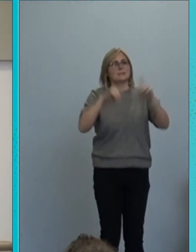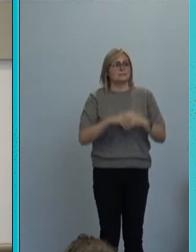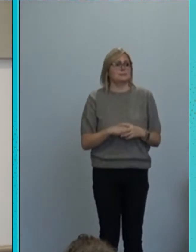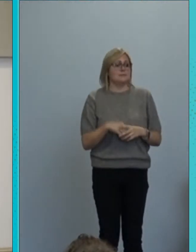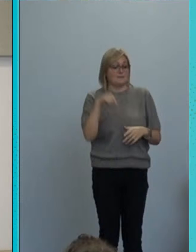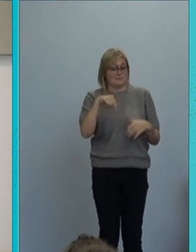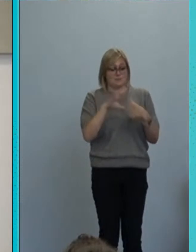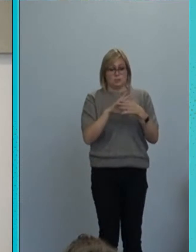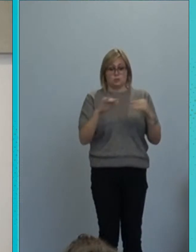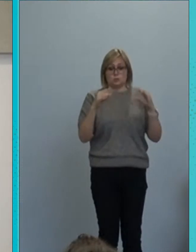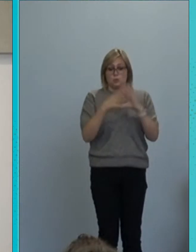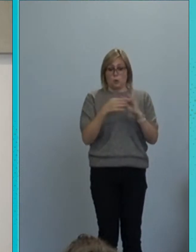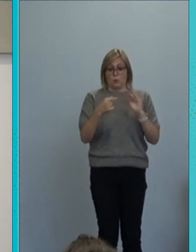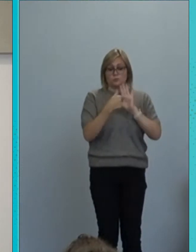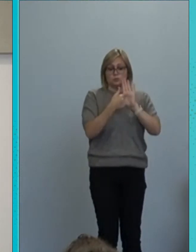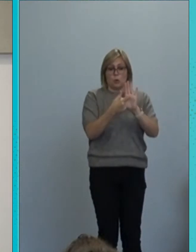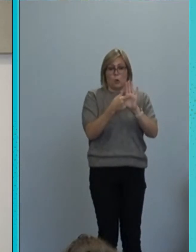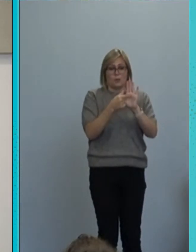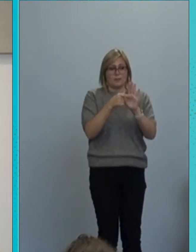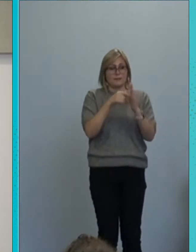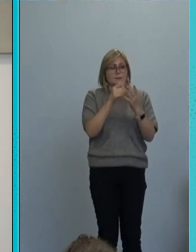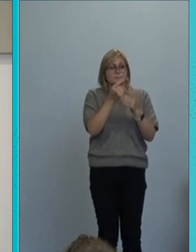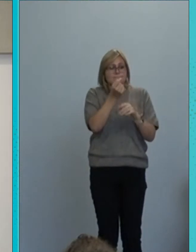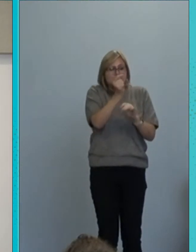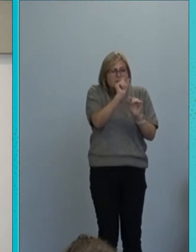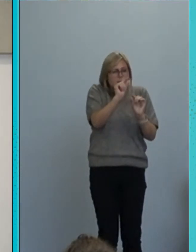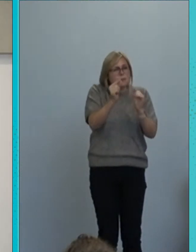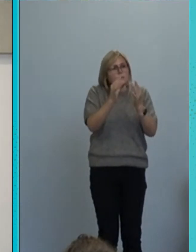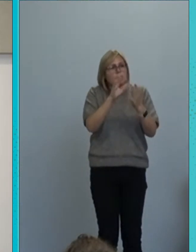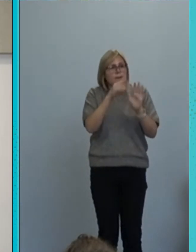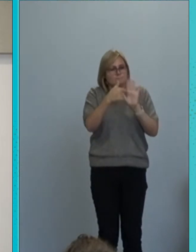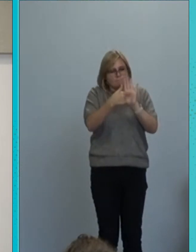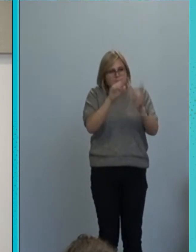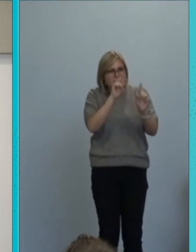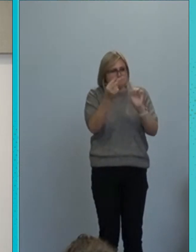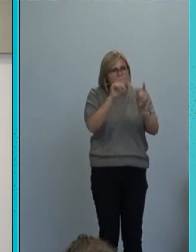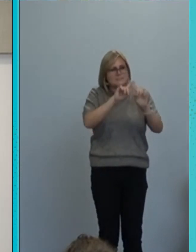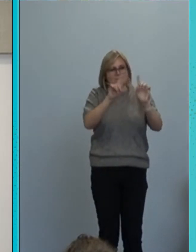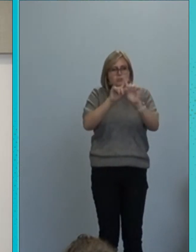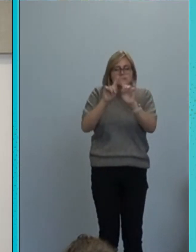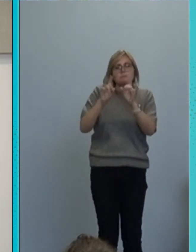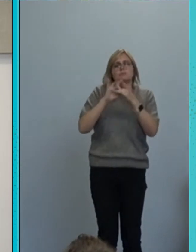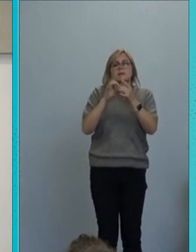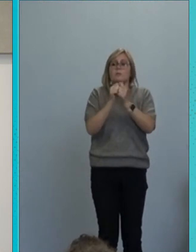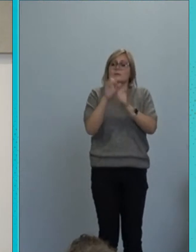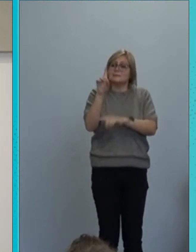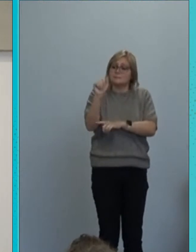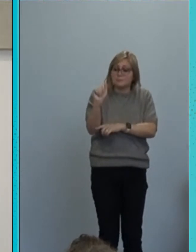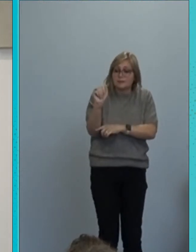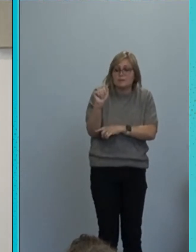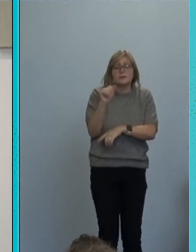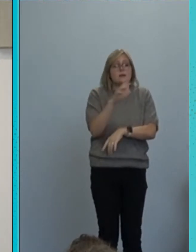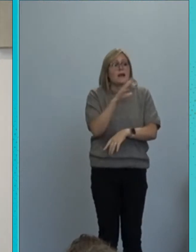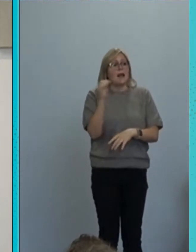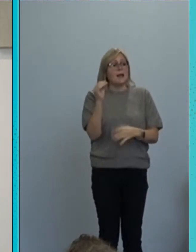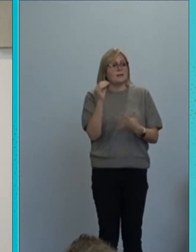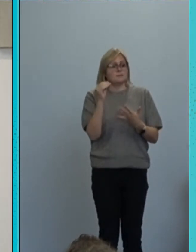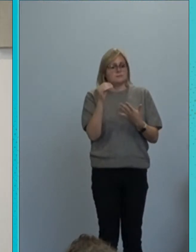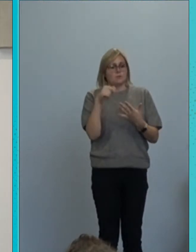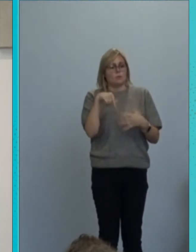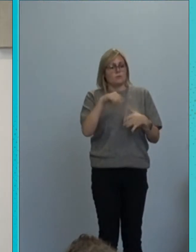the nuances of the notion of disability. It's a story about a